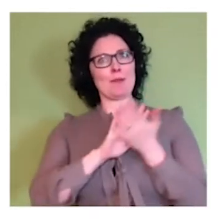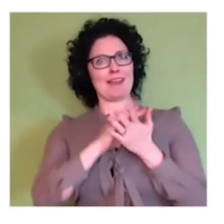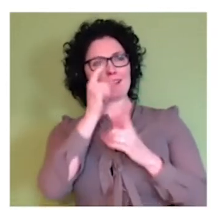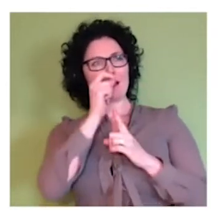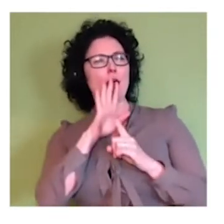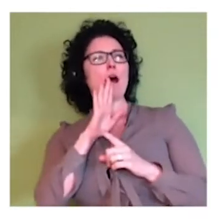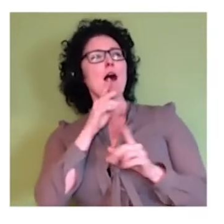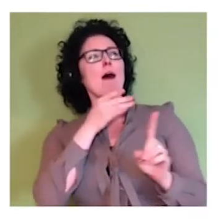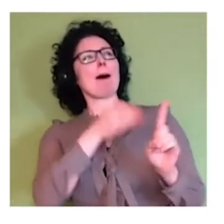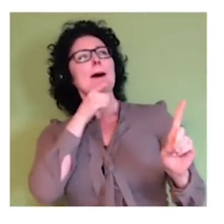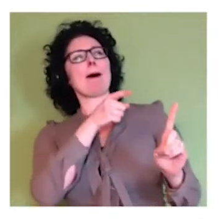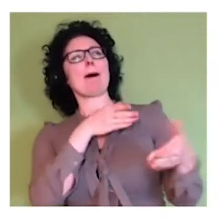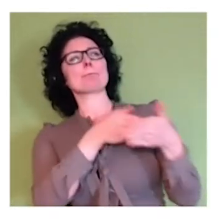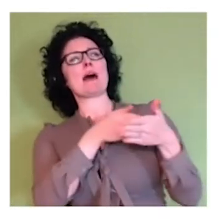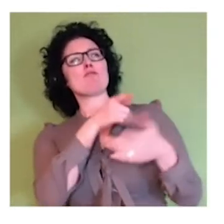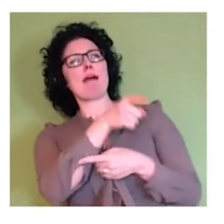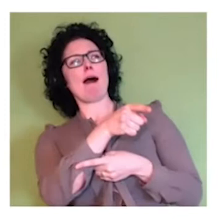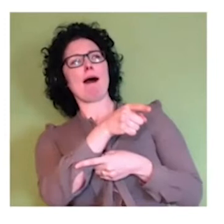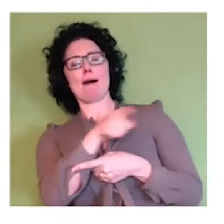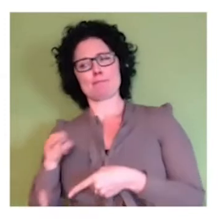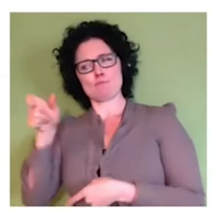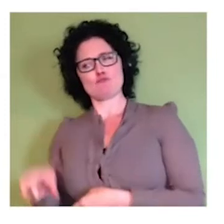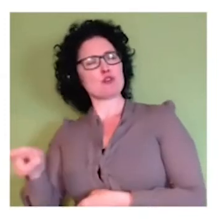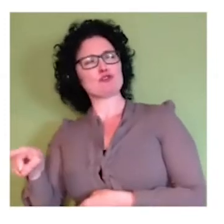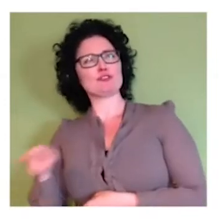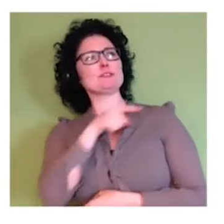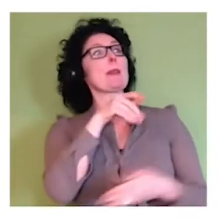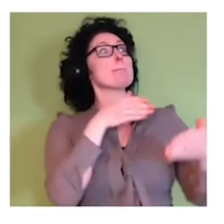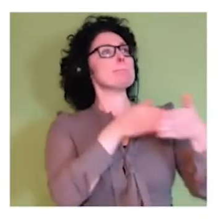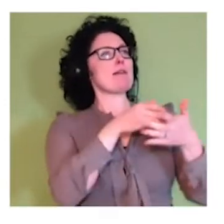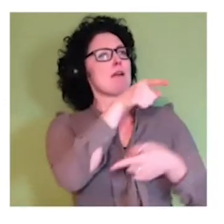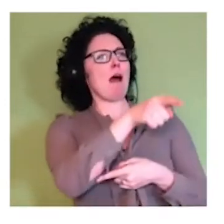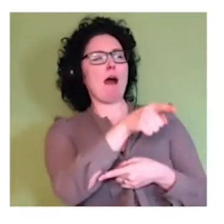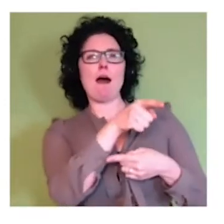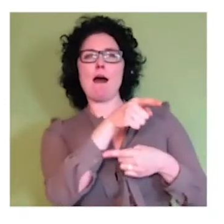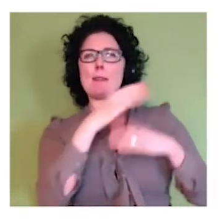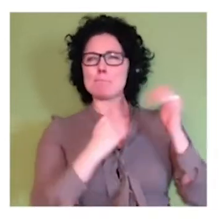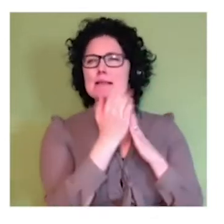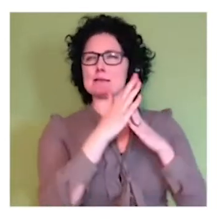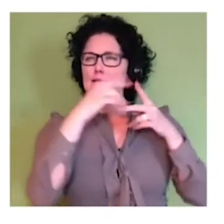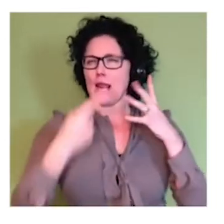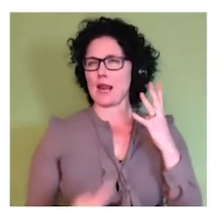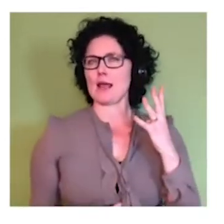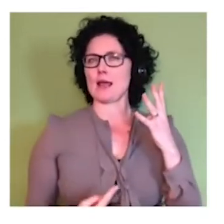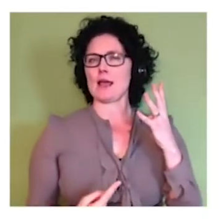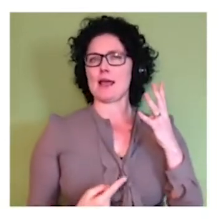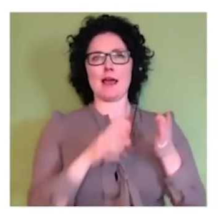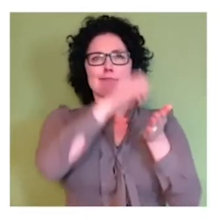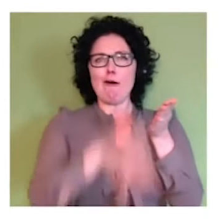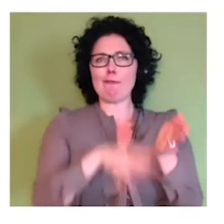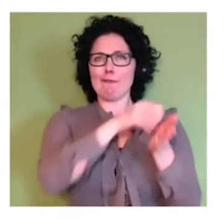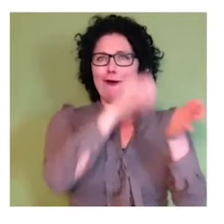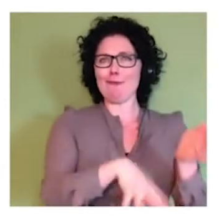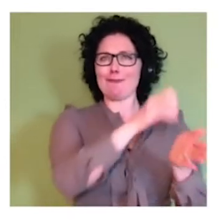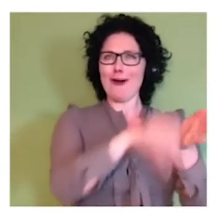make life harder rather than making the impairment or the condition the barrier. Working together to remove these barriers creates equality and